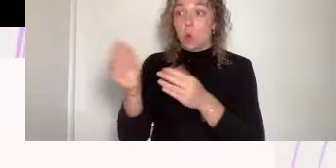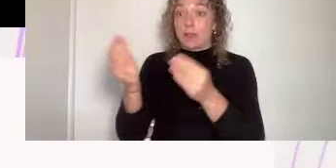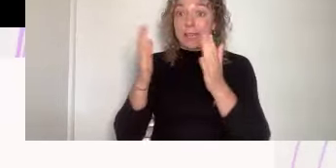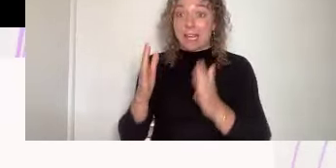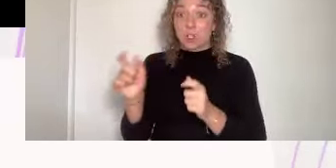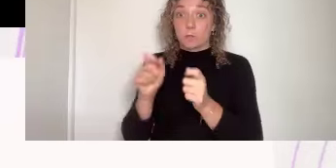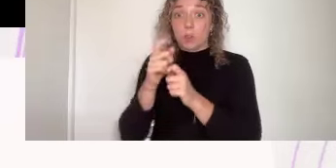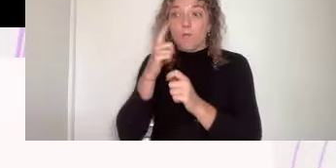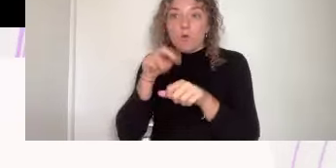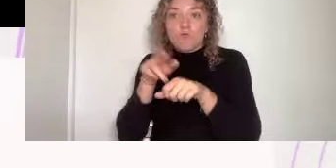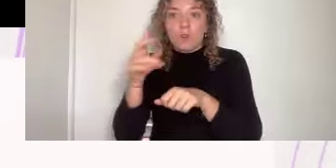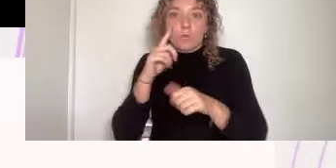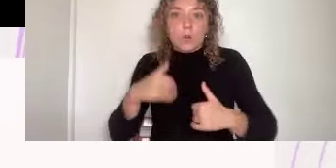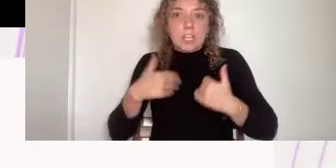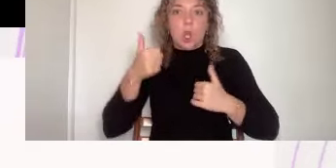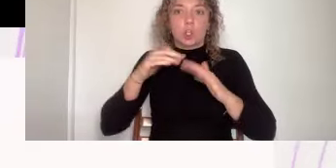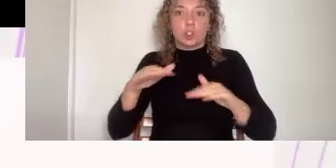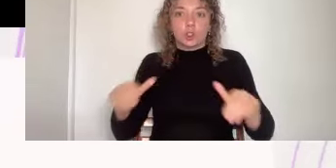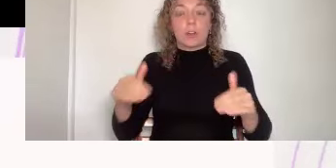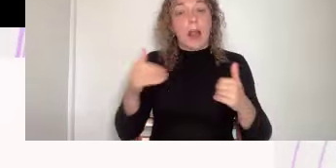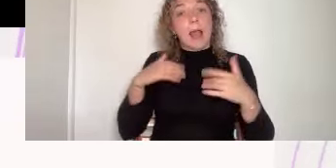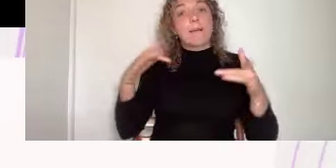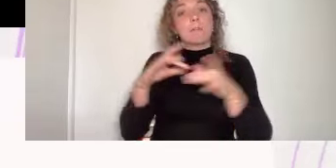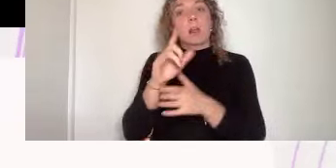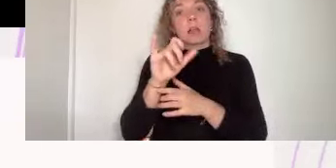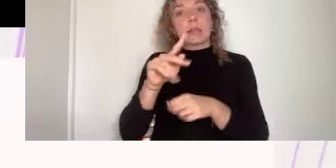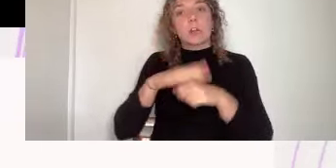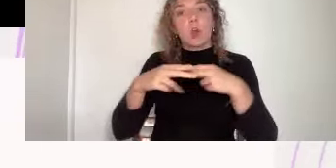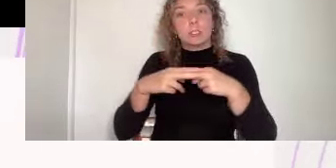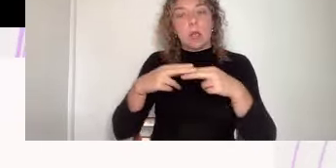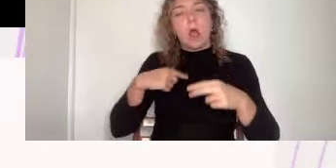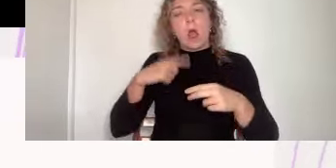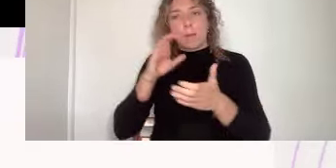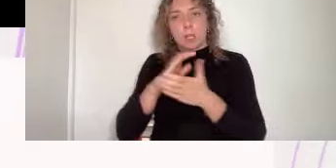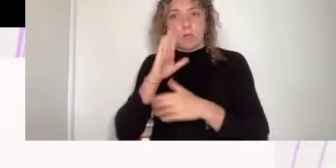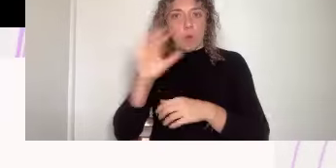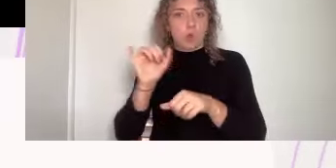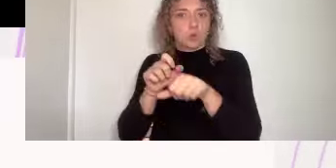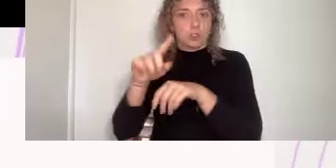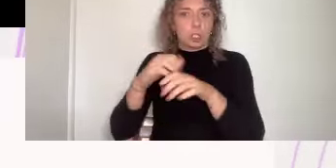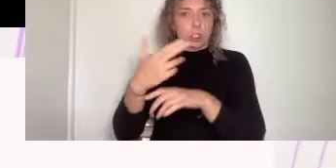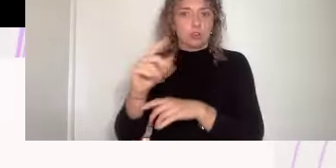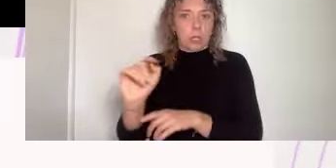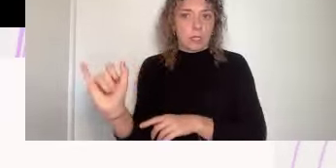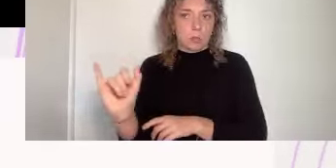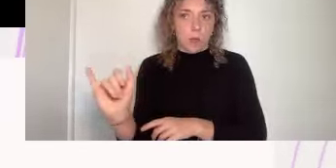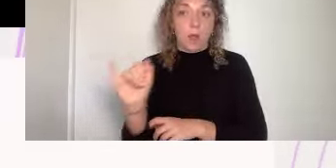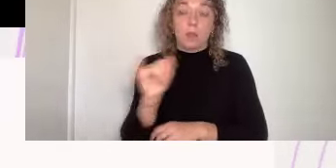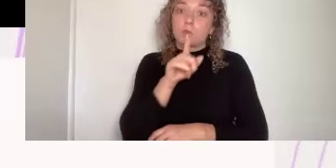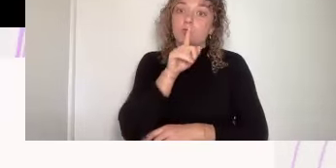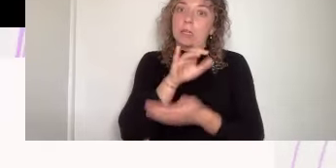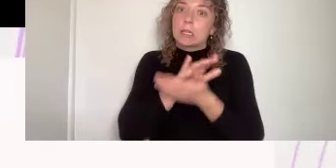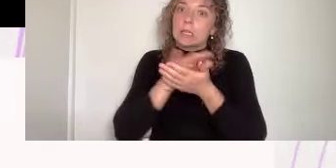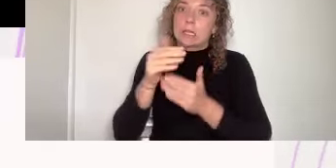younger children. So I have that linked on this slide, and I believe we'll also share it in the chat as well. And that's a really